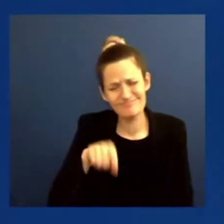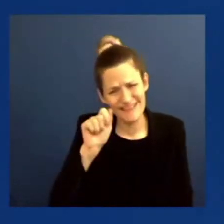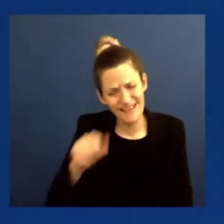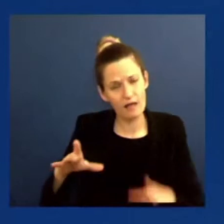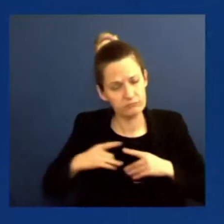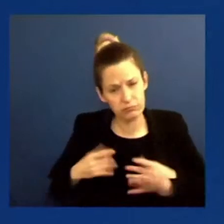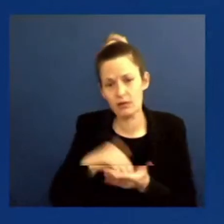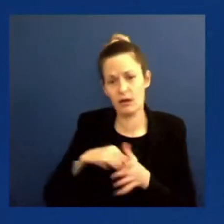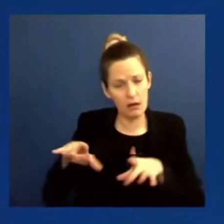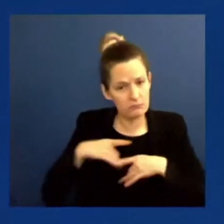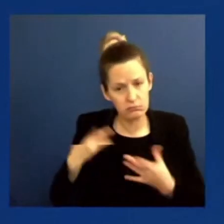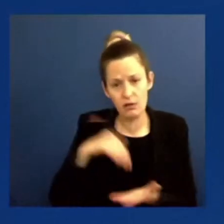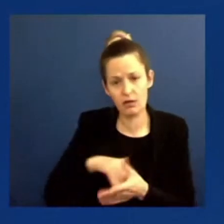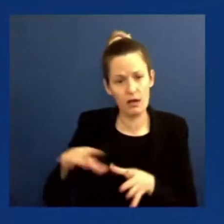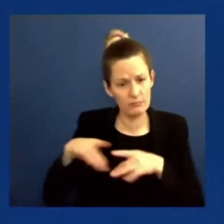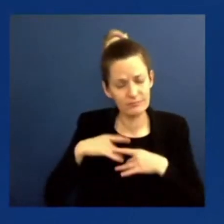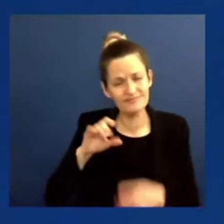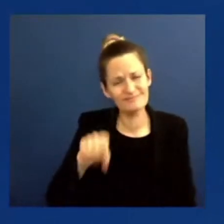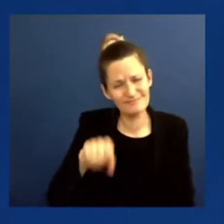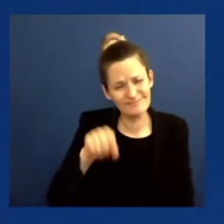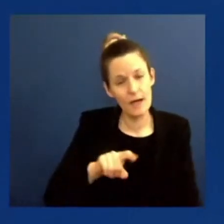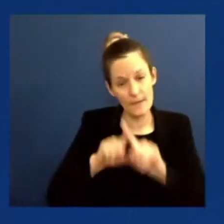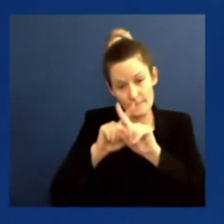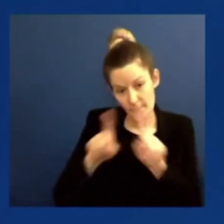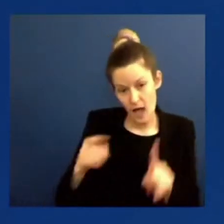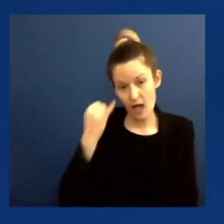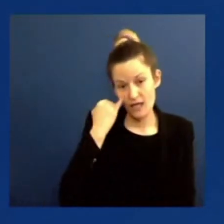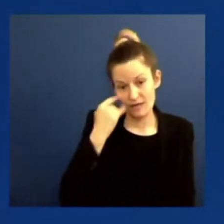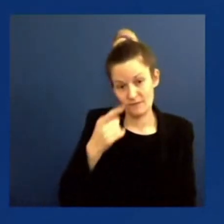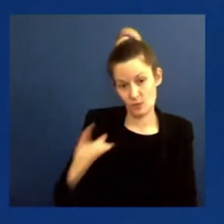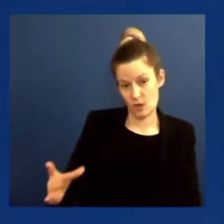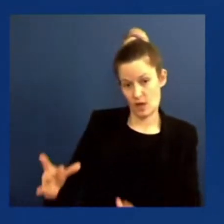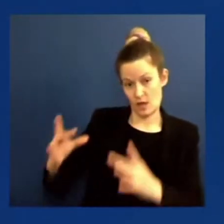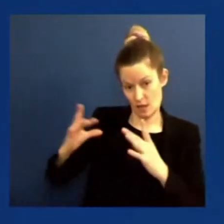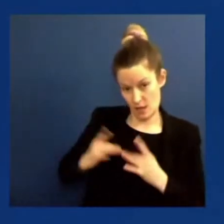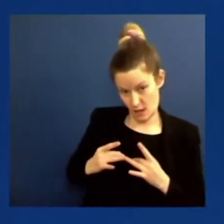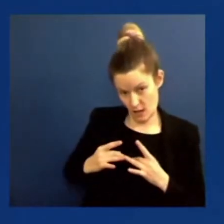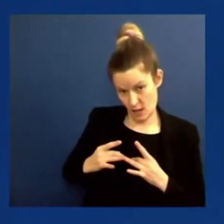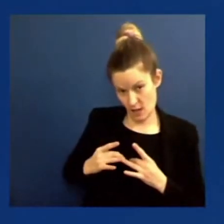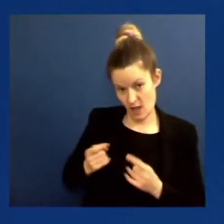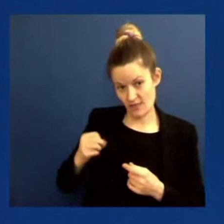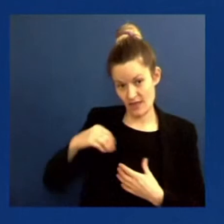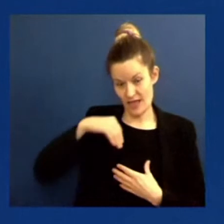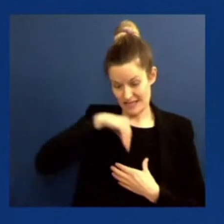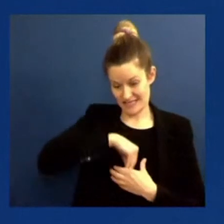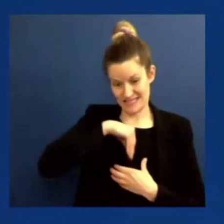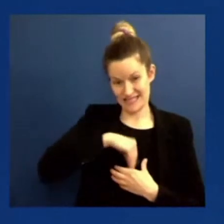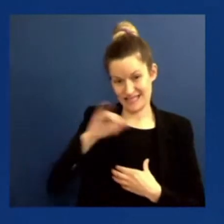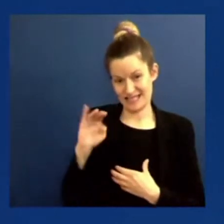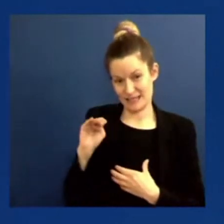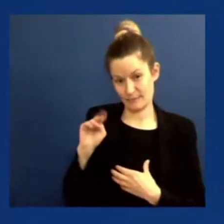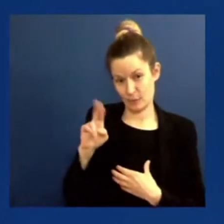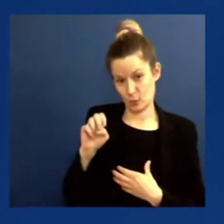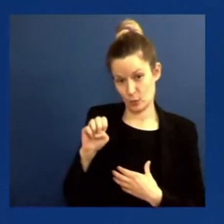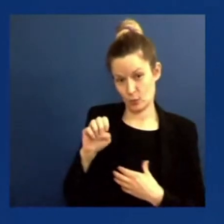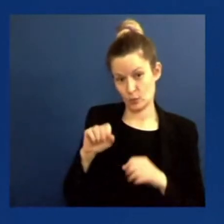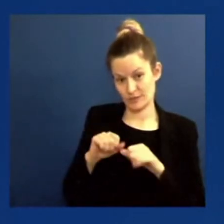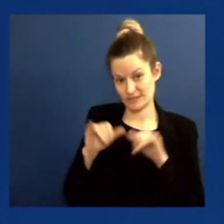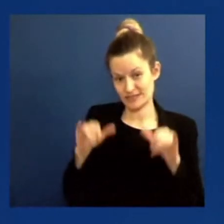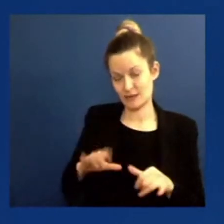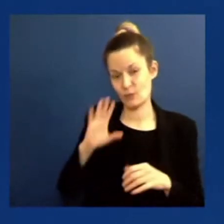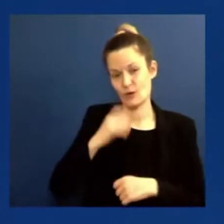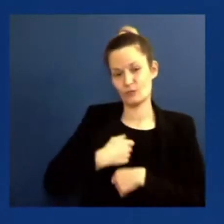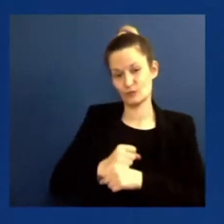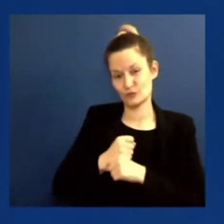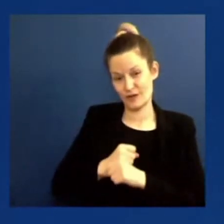period of several months, it is extremely unlikely that you will be reinfected with the same variant. We've